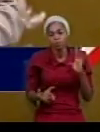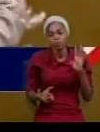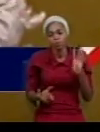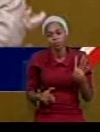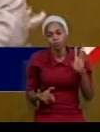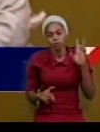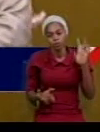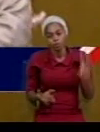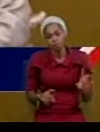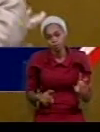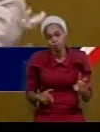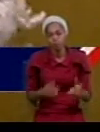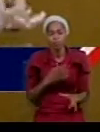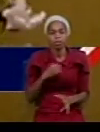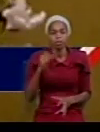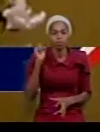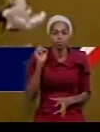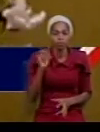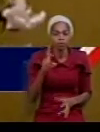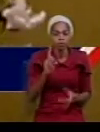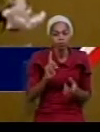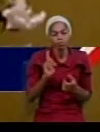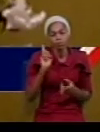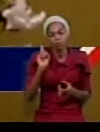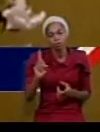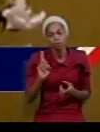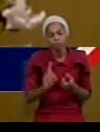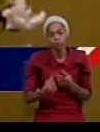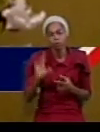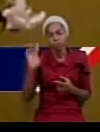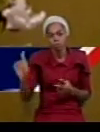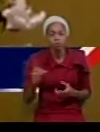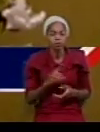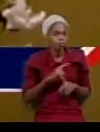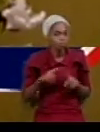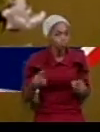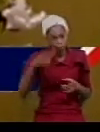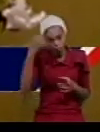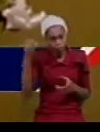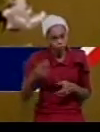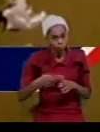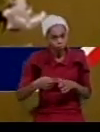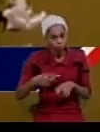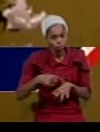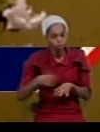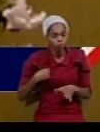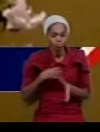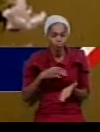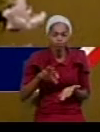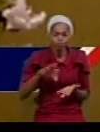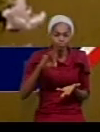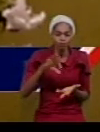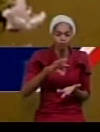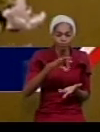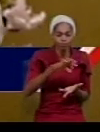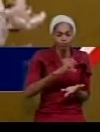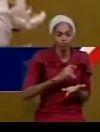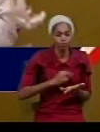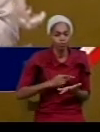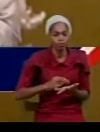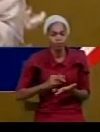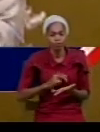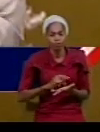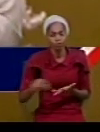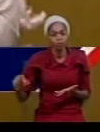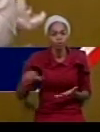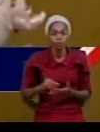we'll take some selected verses. Is Pastor Perry there? If he's there, let him take